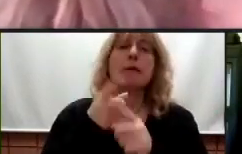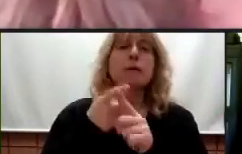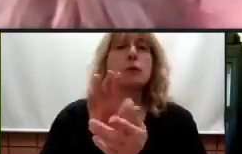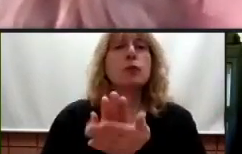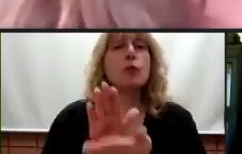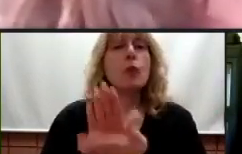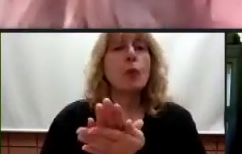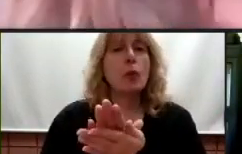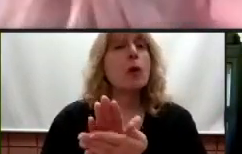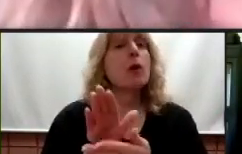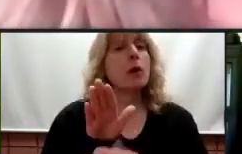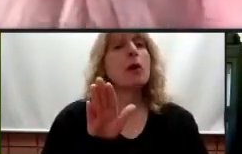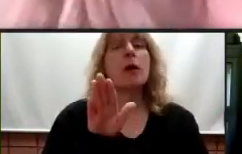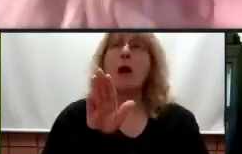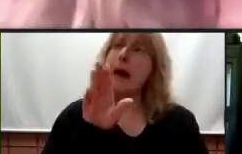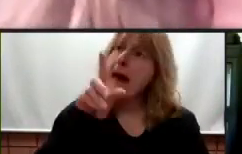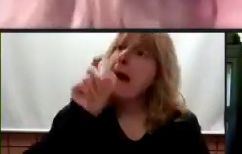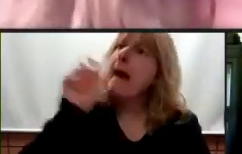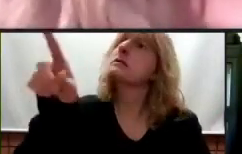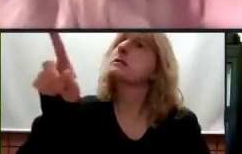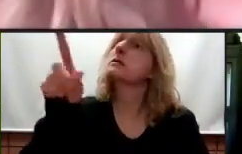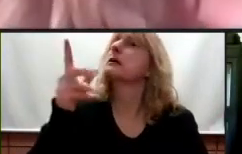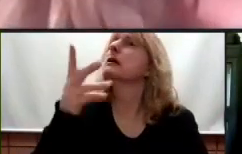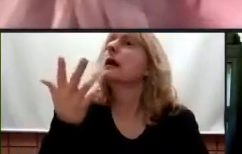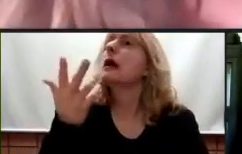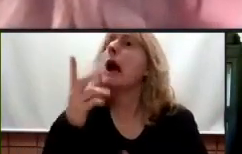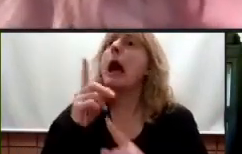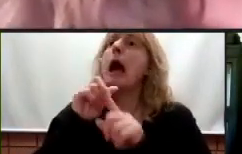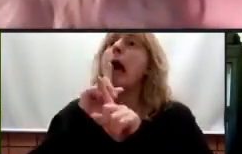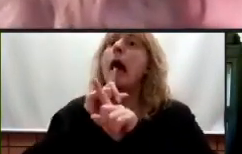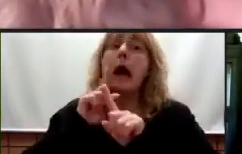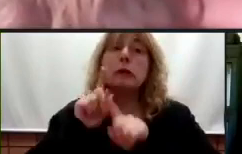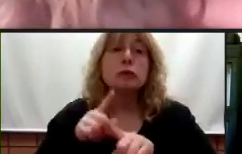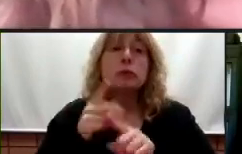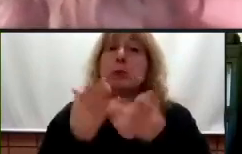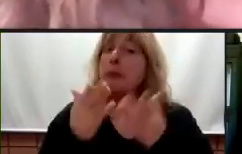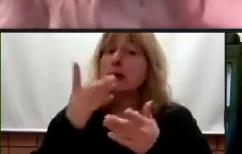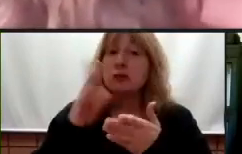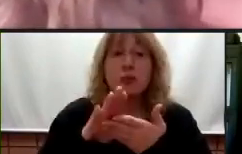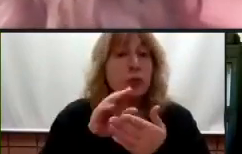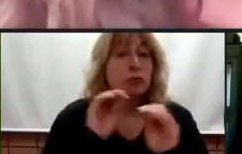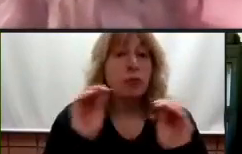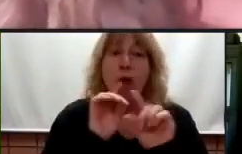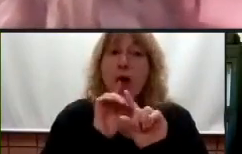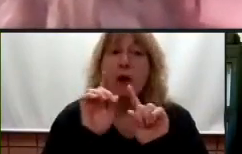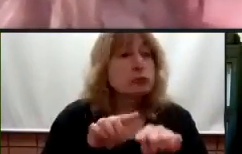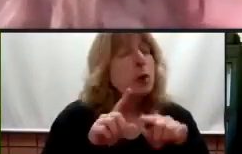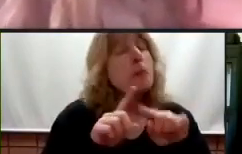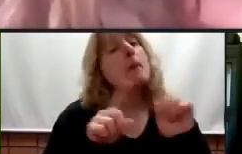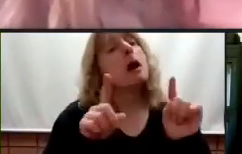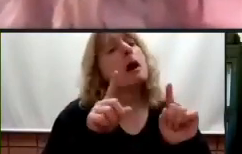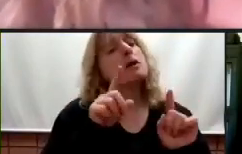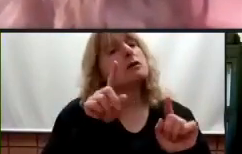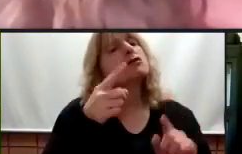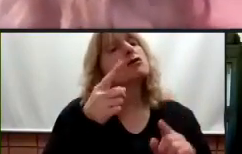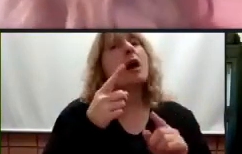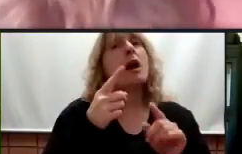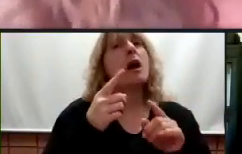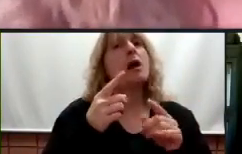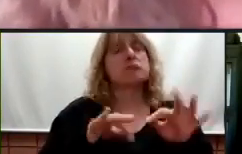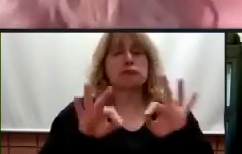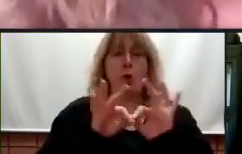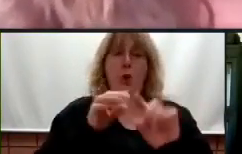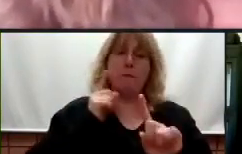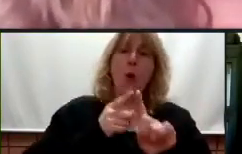those questions answered, the school may not have answers right now either, right? But just being able to voice your concern and ask the